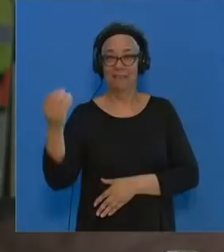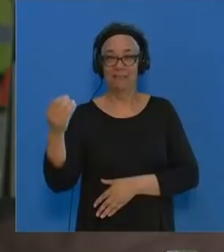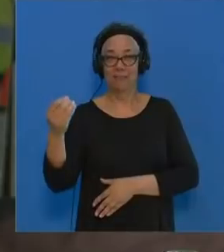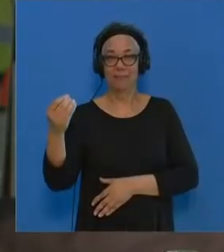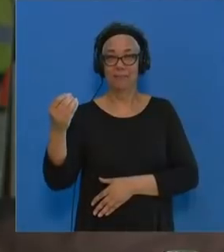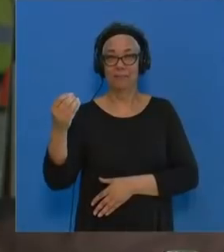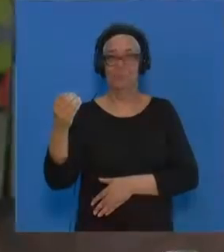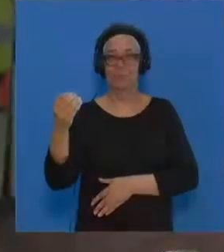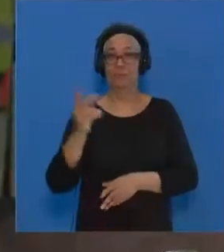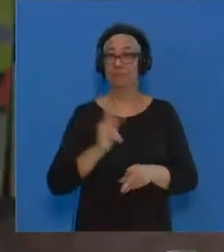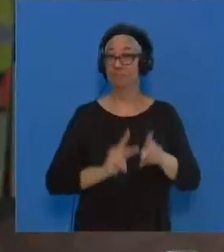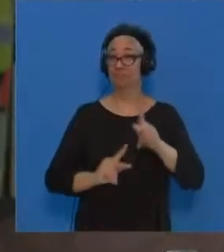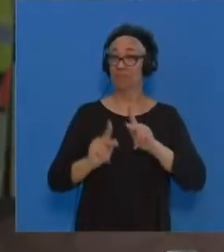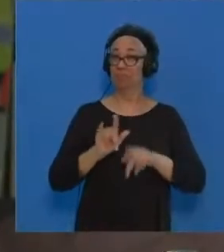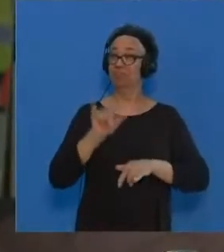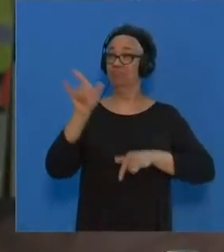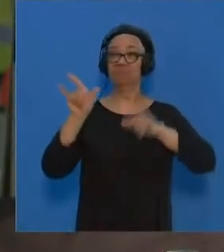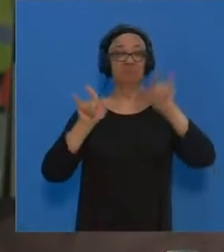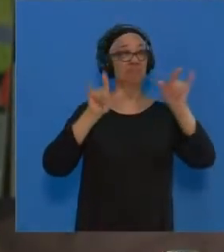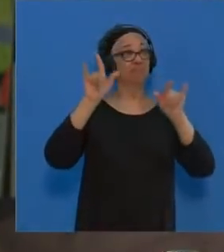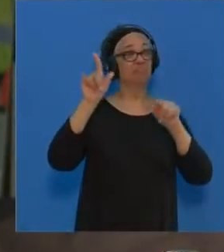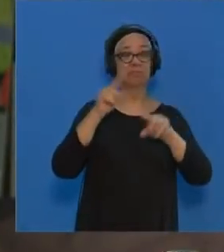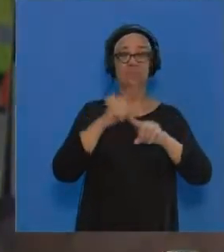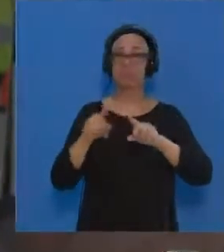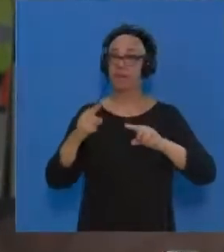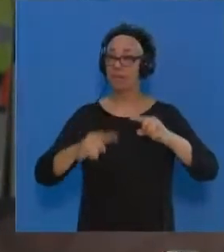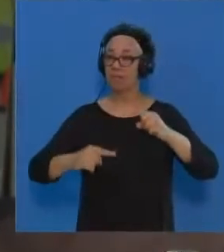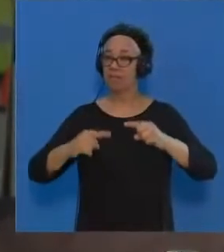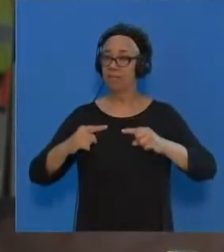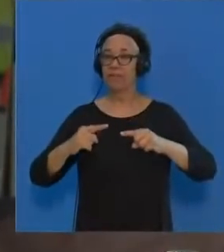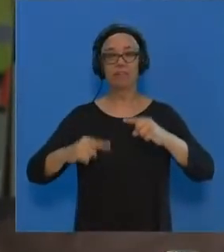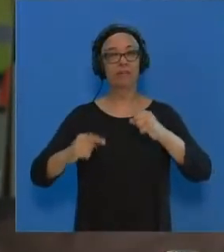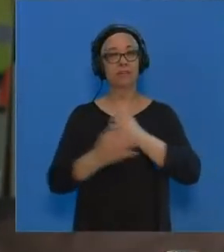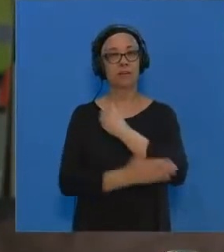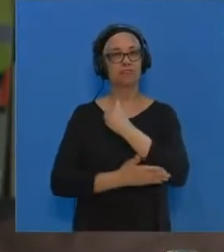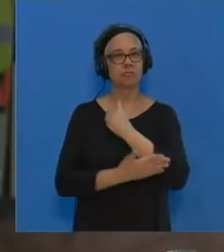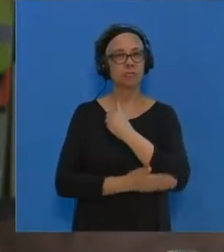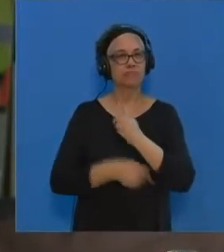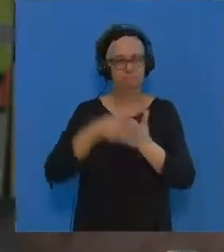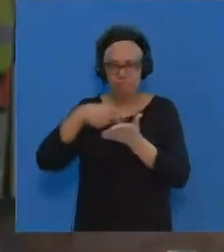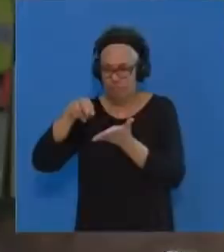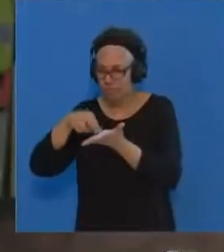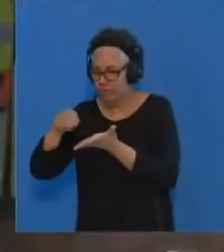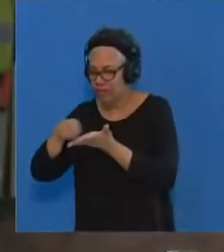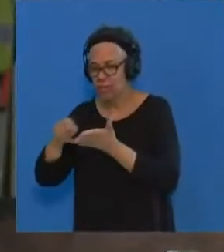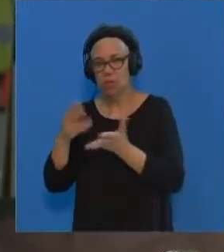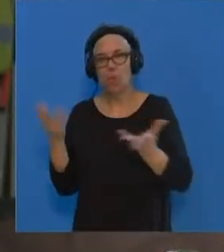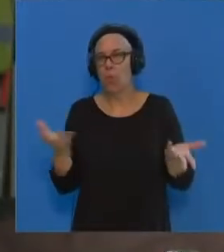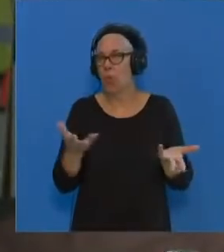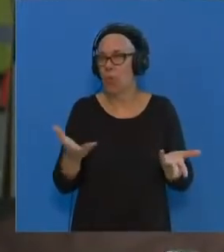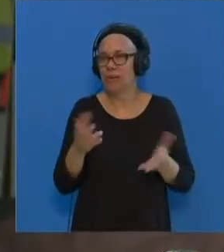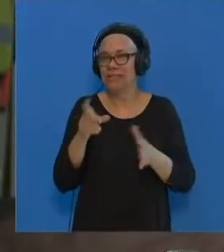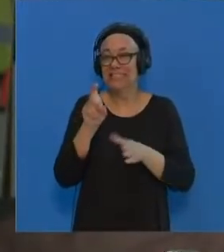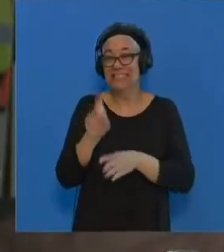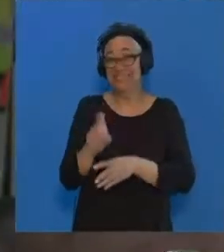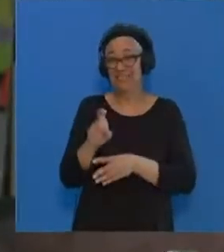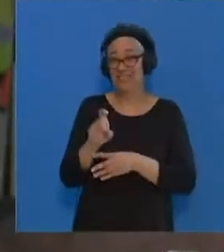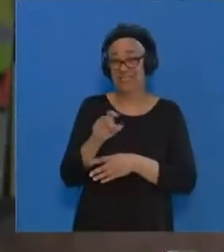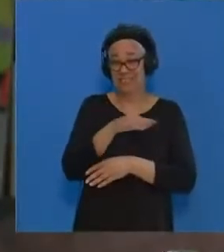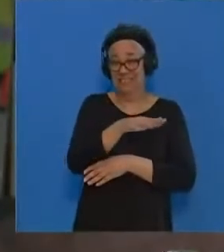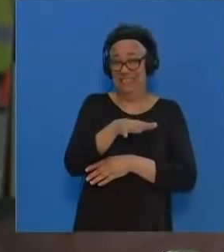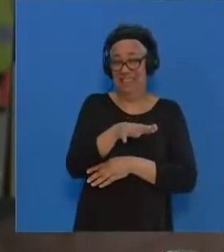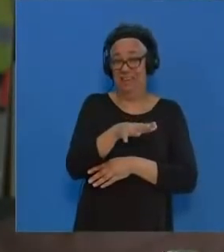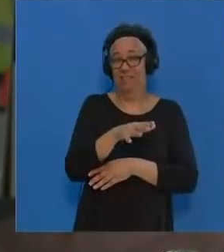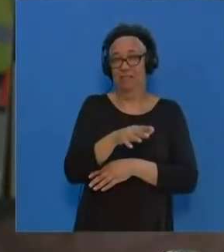Persons traveling outboard to other countries should research what is required of them by the jurisdiction that they are going to. The government of